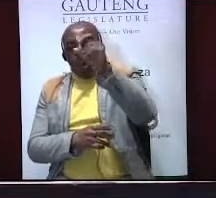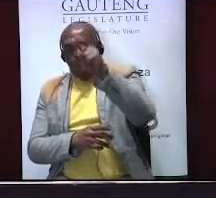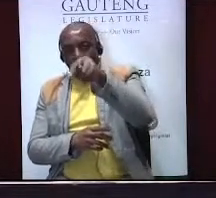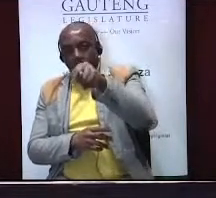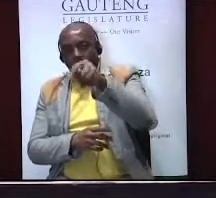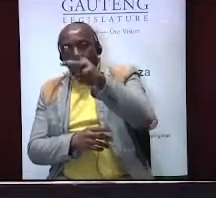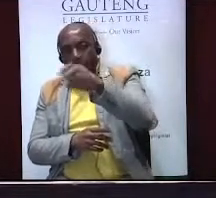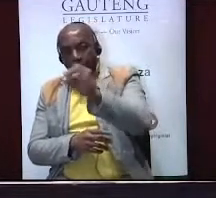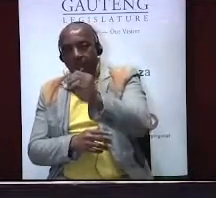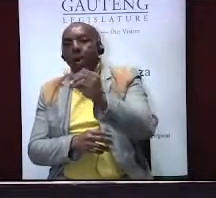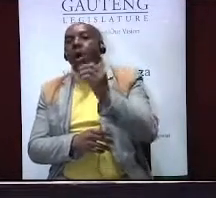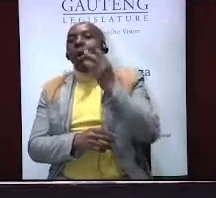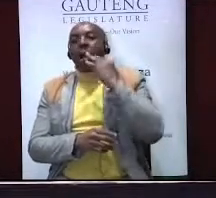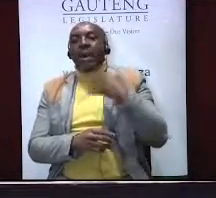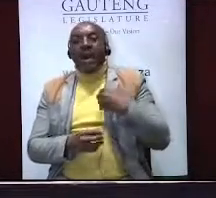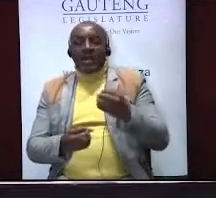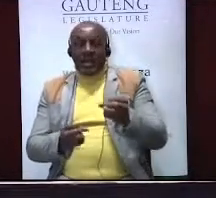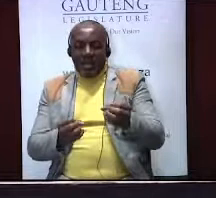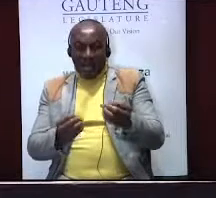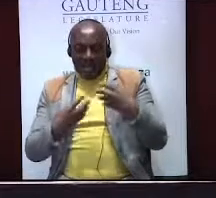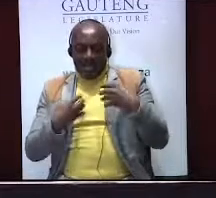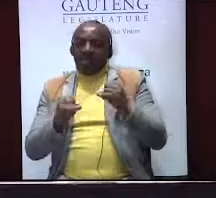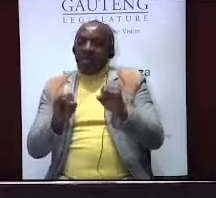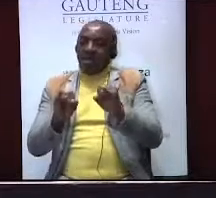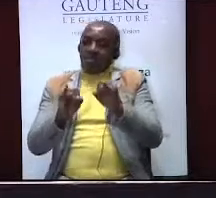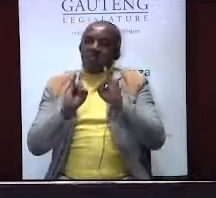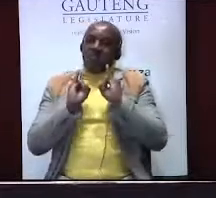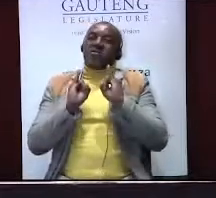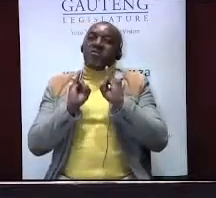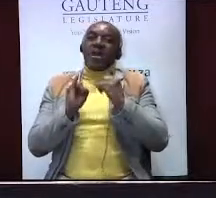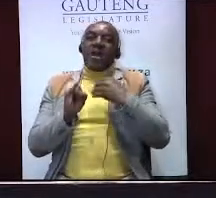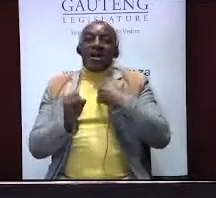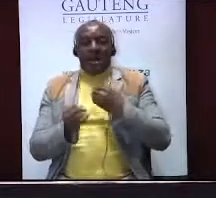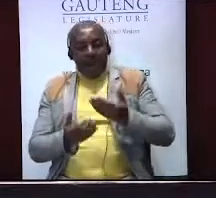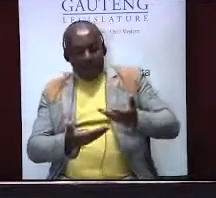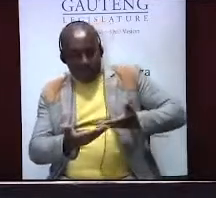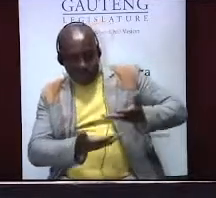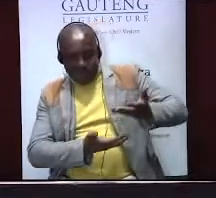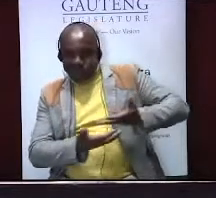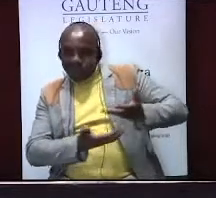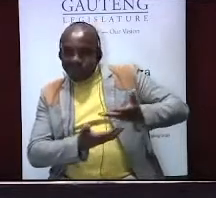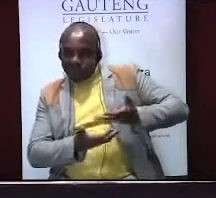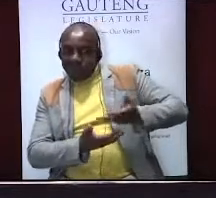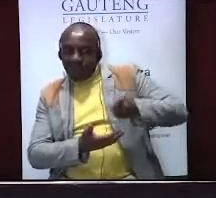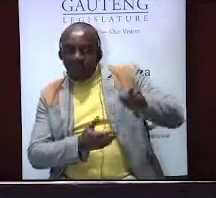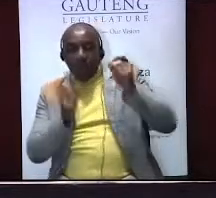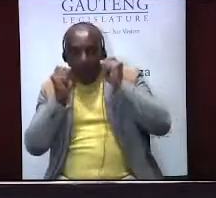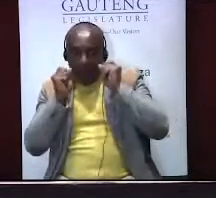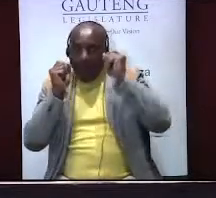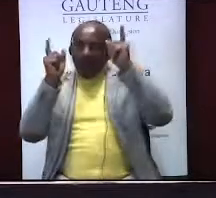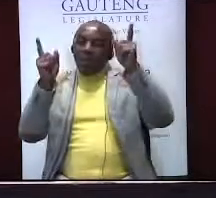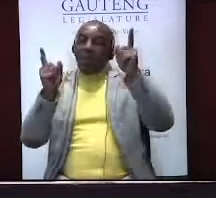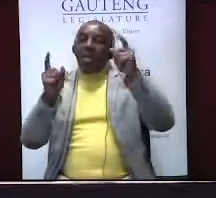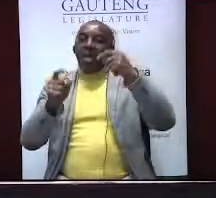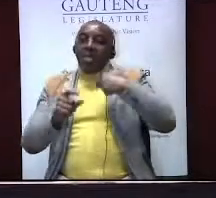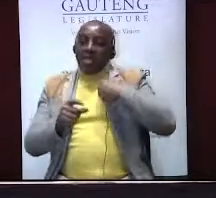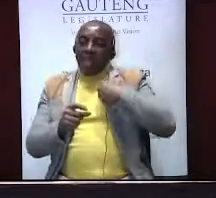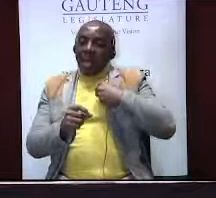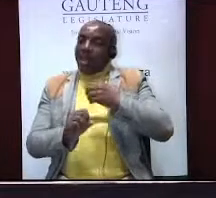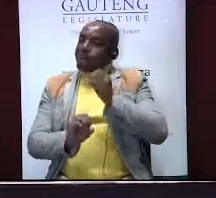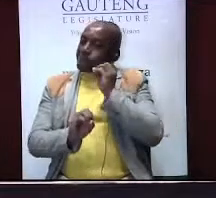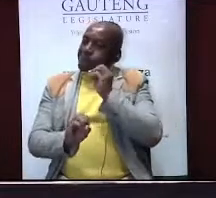invitation, I did engage with her, so she's aware about the fact that I am